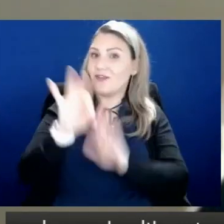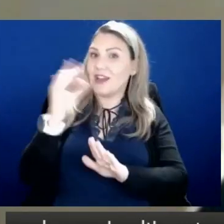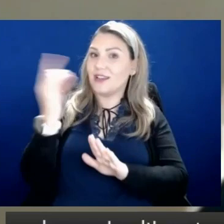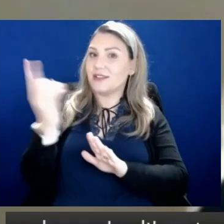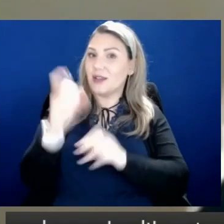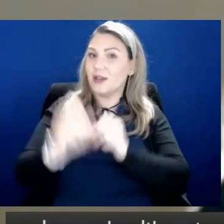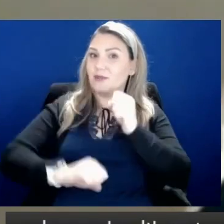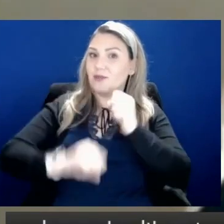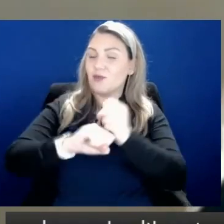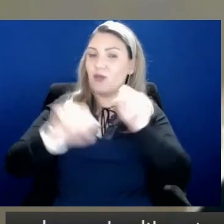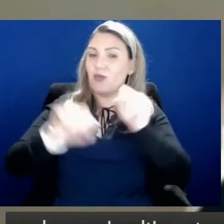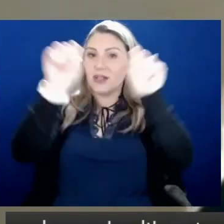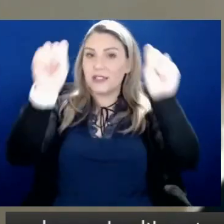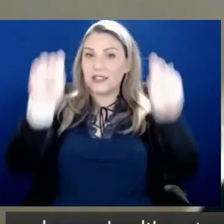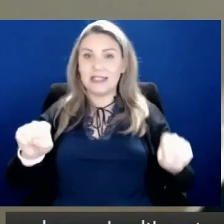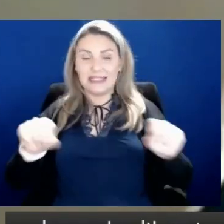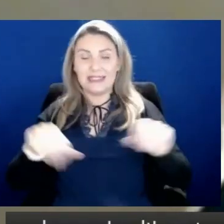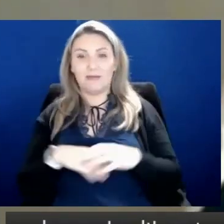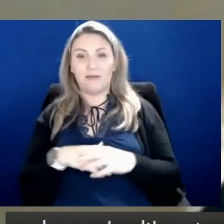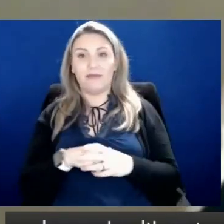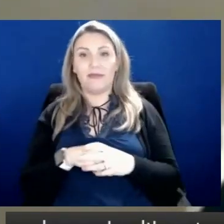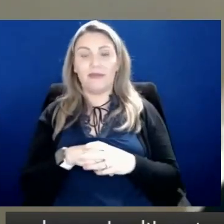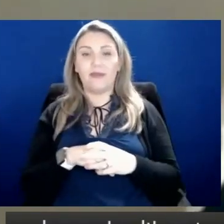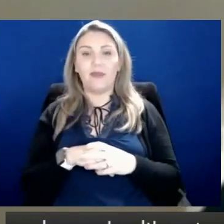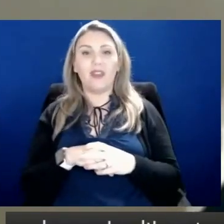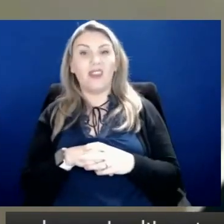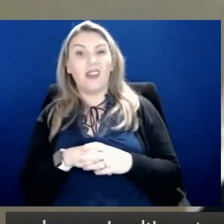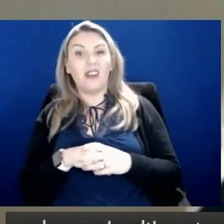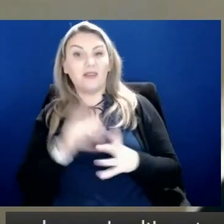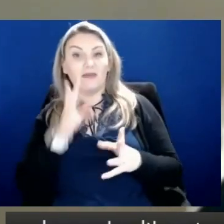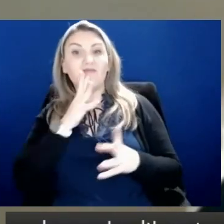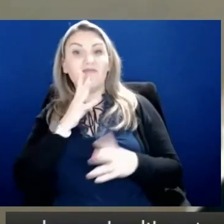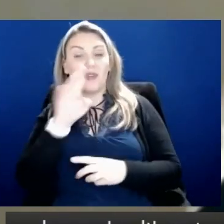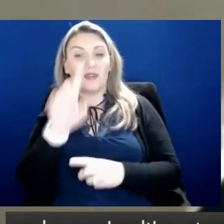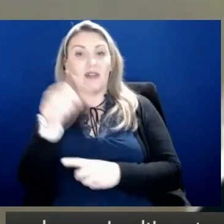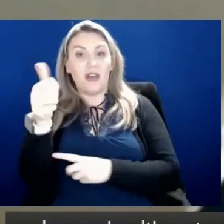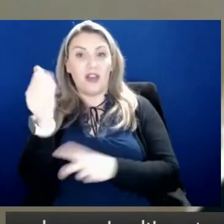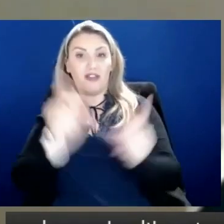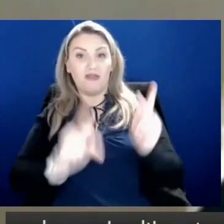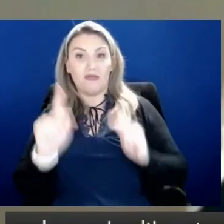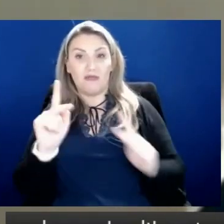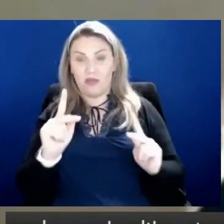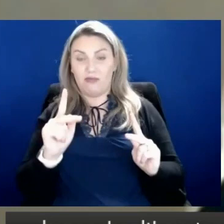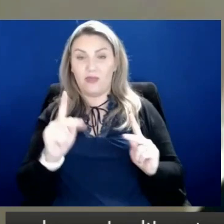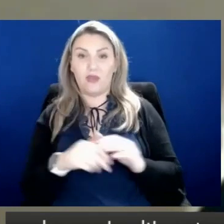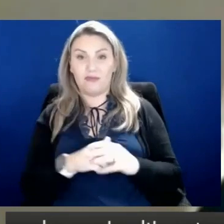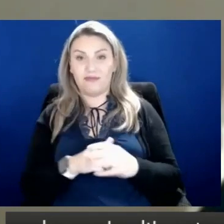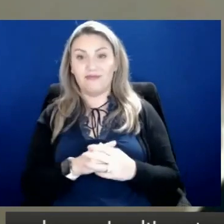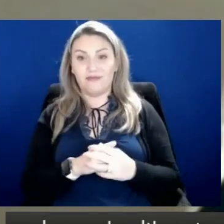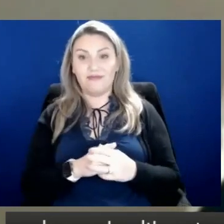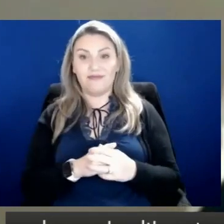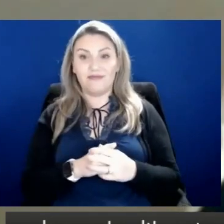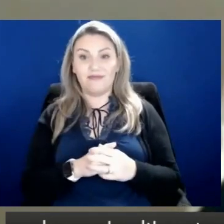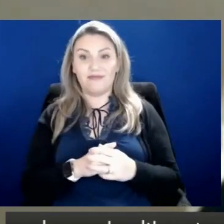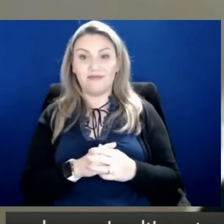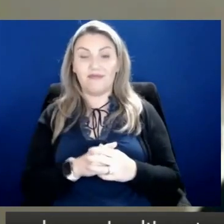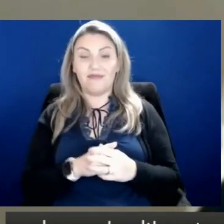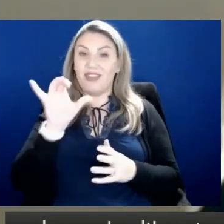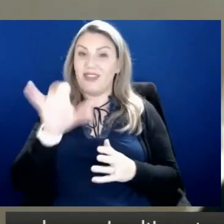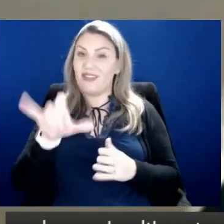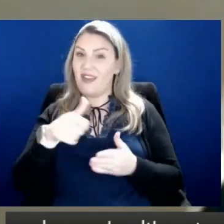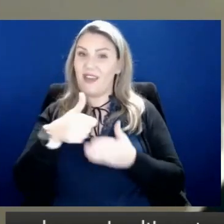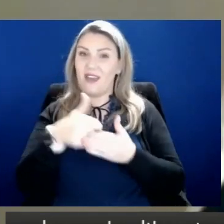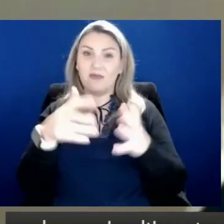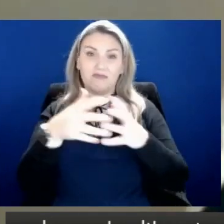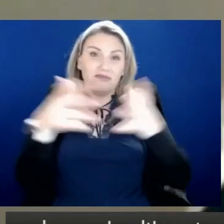system to be able to talk to others. And that helps a great deal. I know